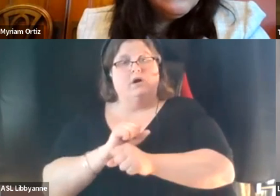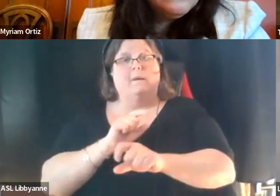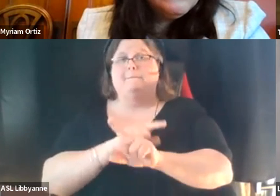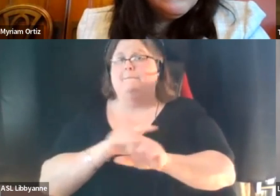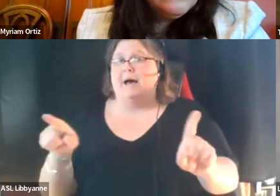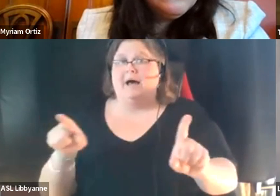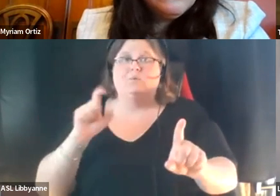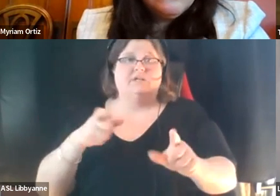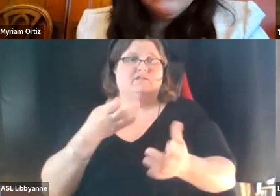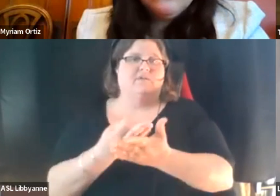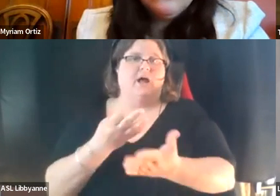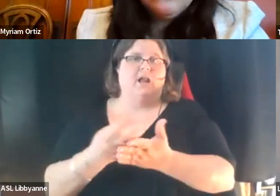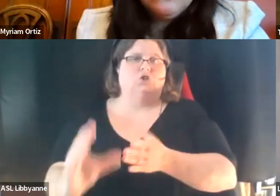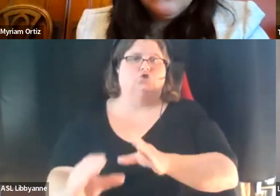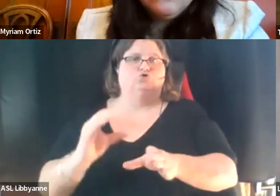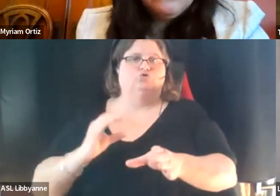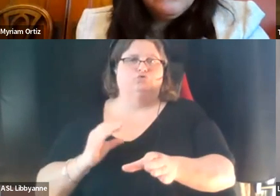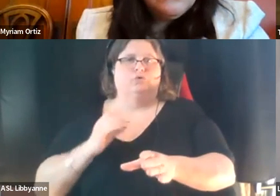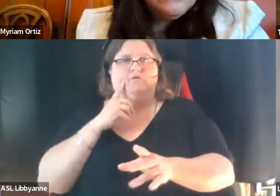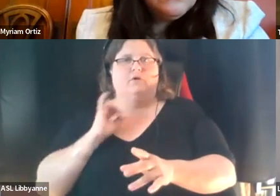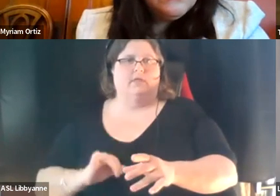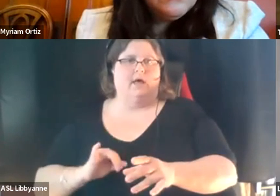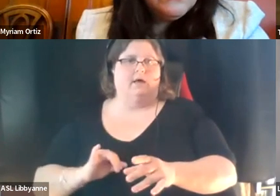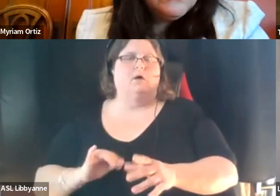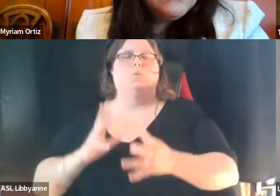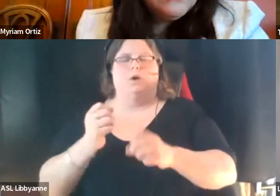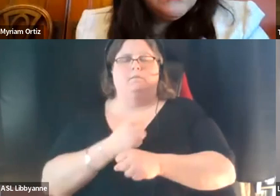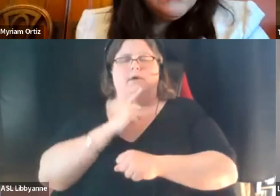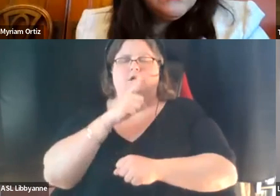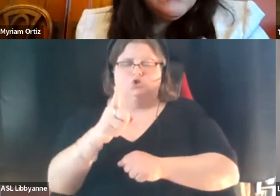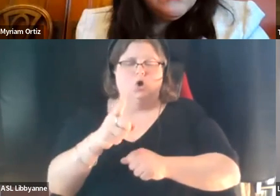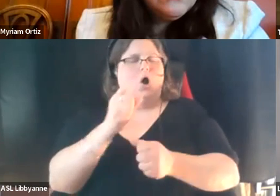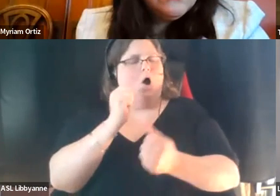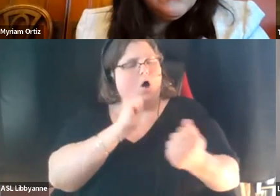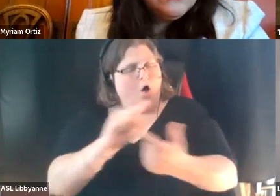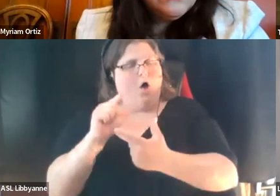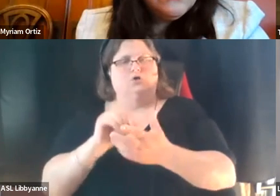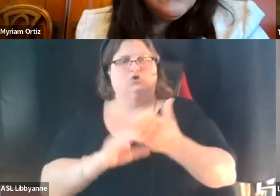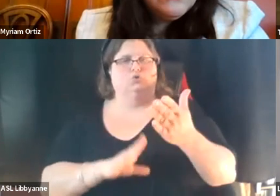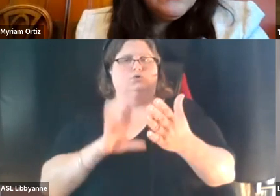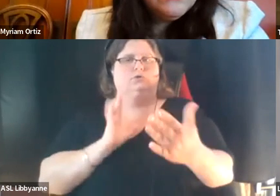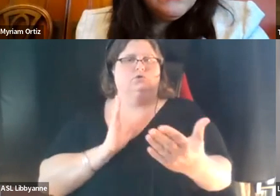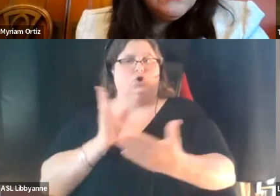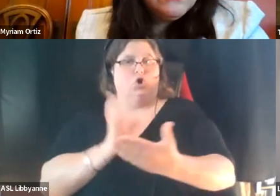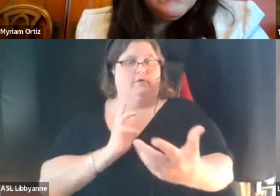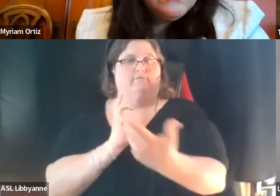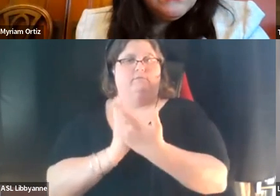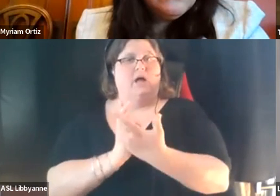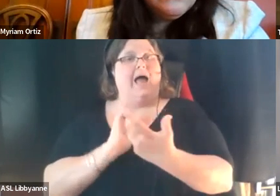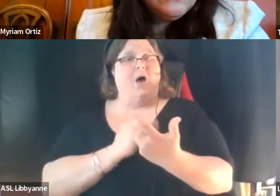really want to make sure that all students are being served. As we talk about opportunity gaps, the students we get are the students who would be